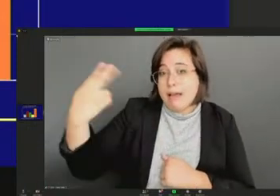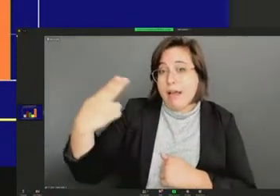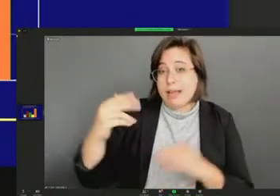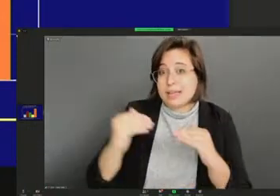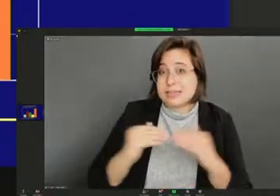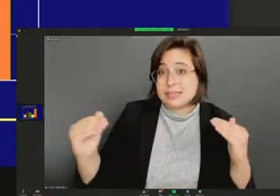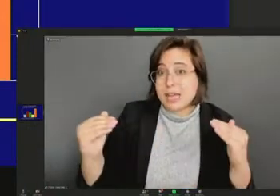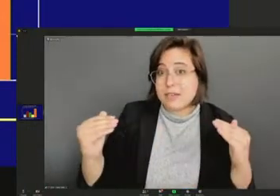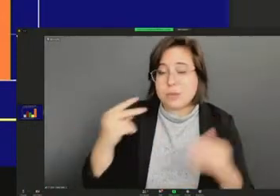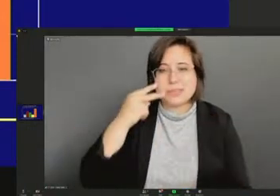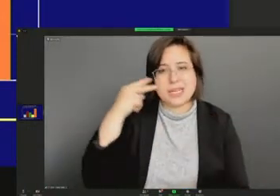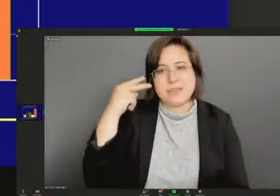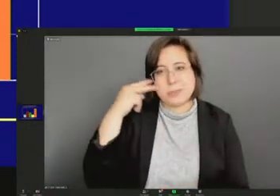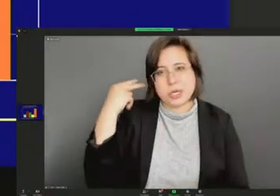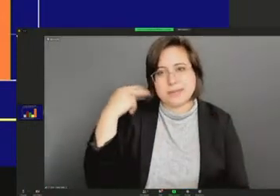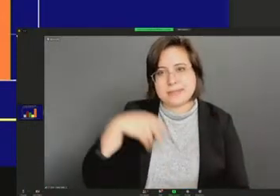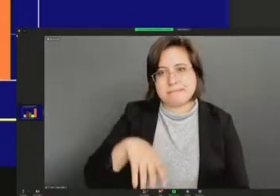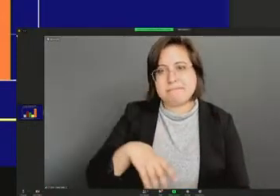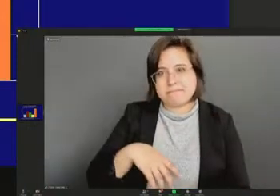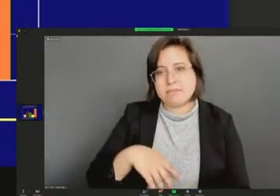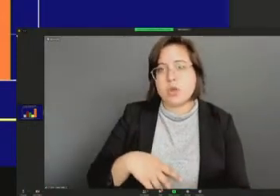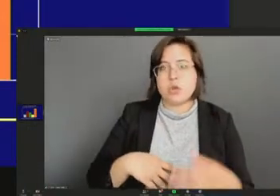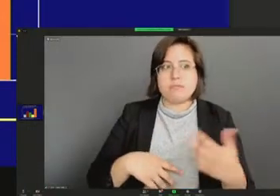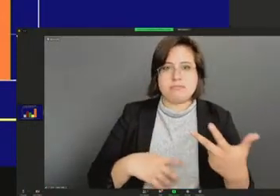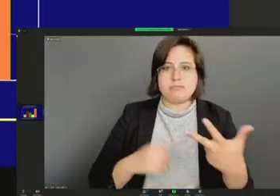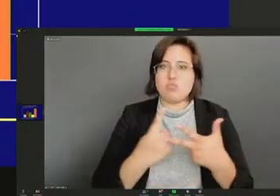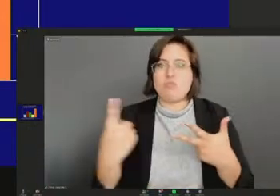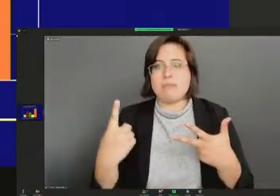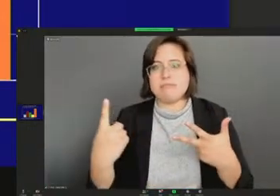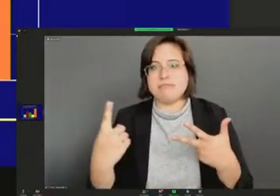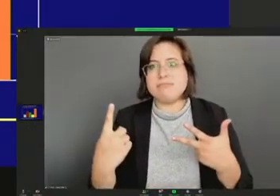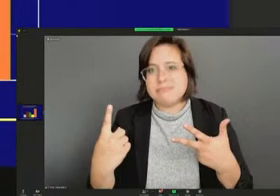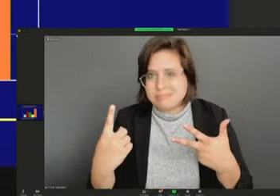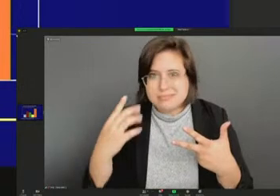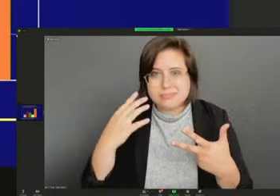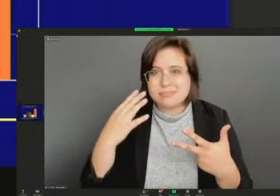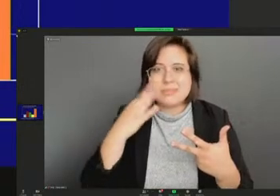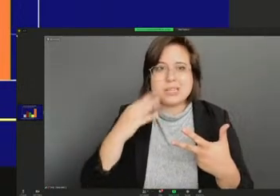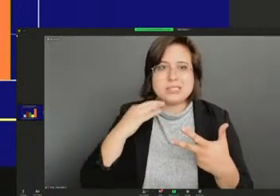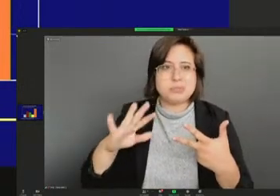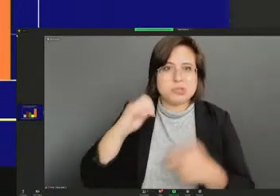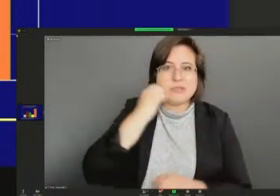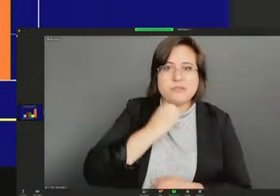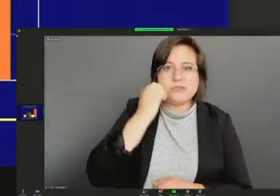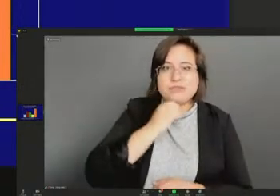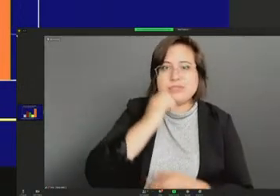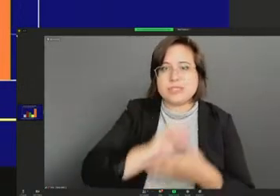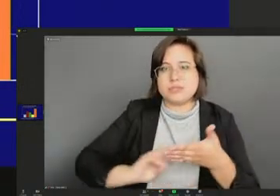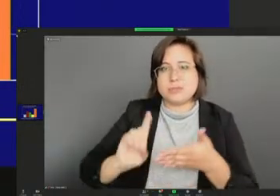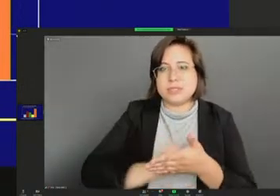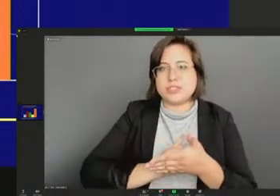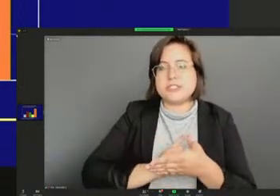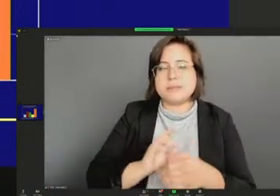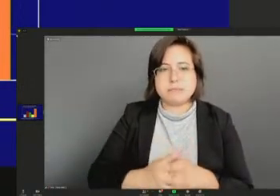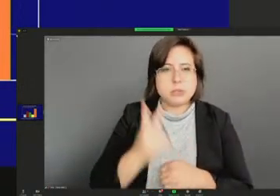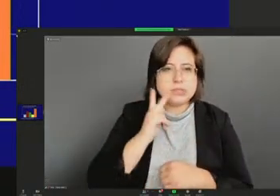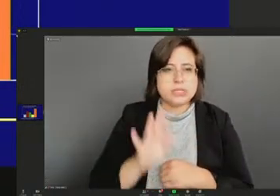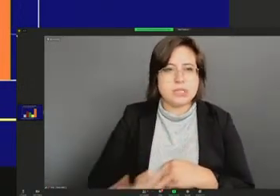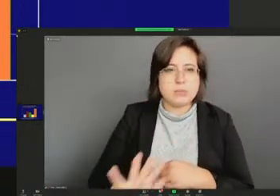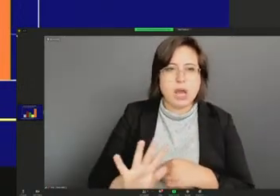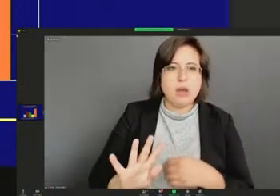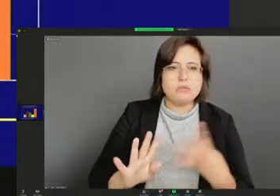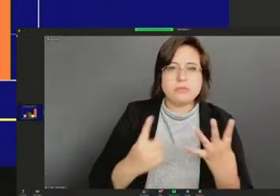Americans, where 1 in 3 reported experiences those on a regular basis. You can see about 1 in